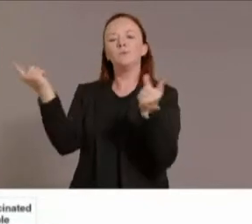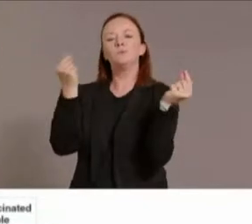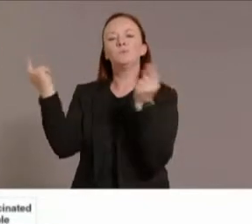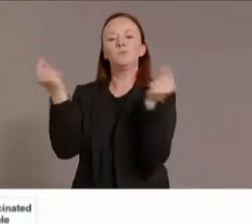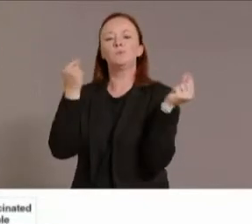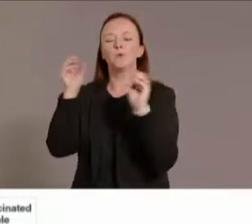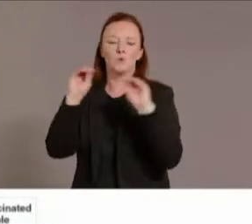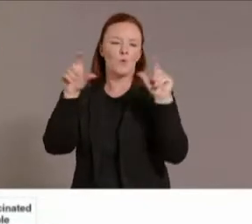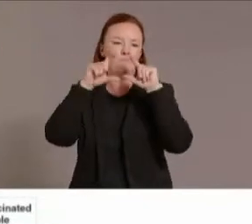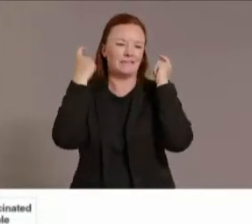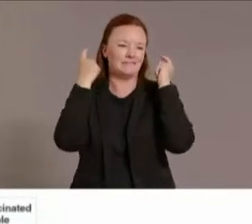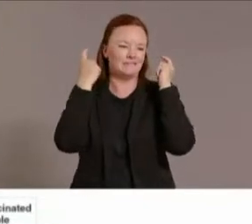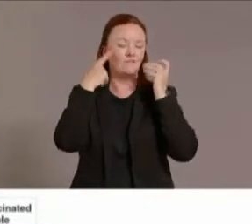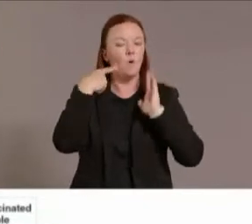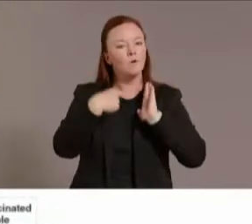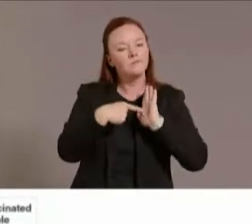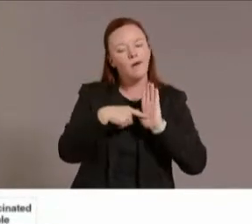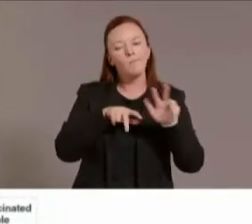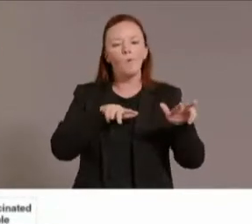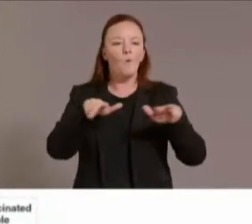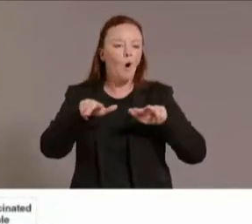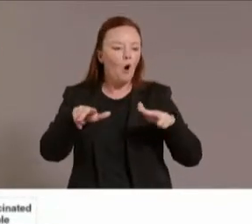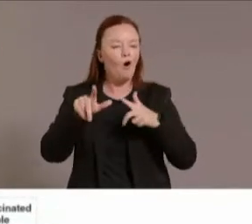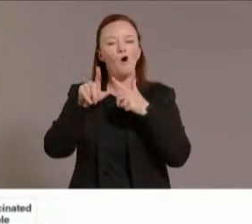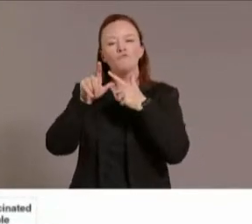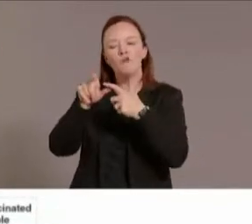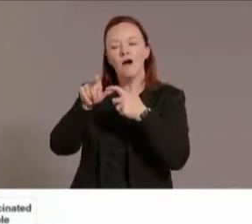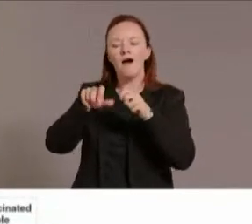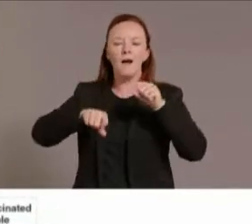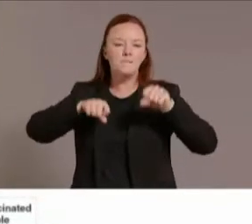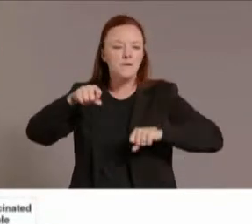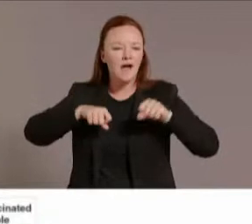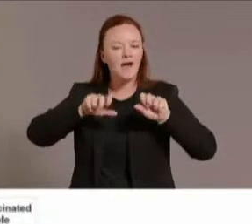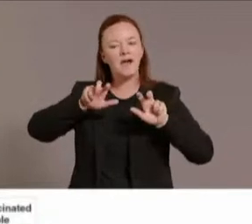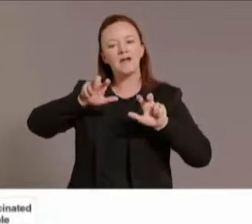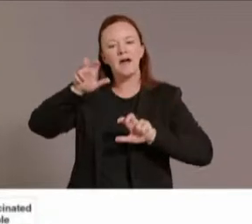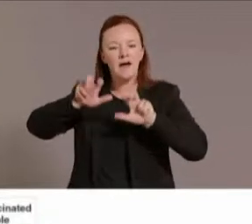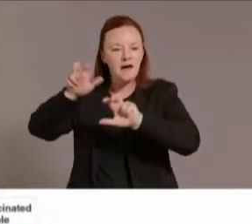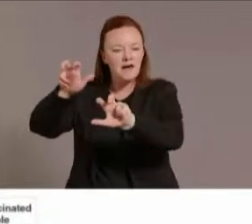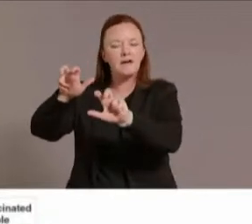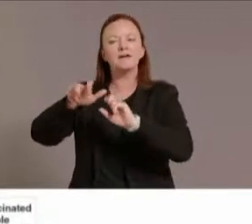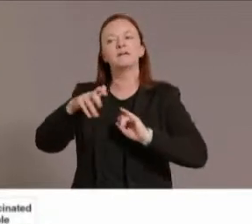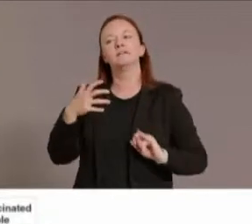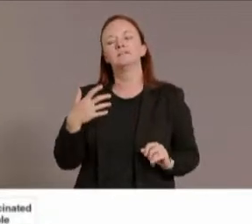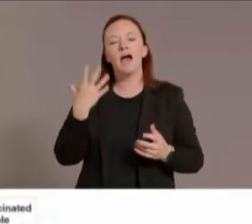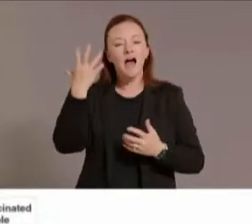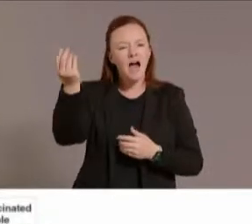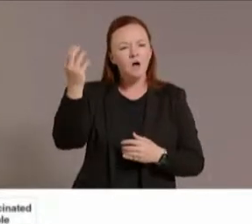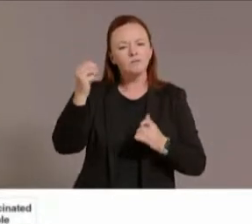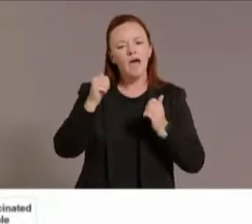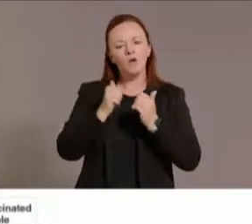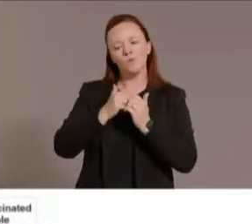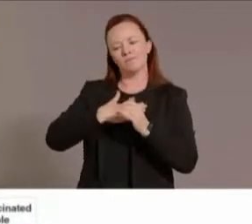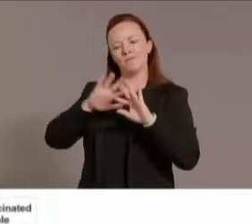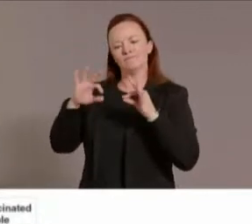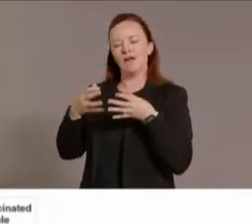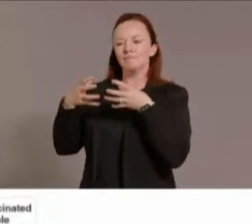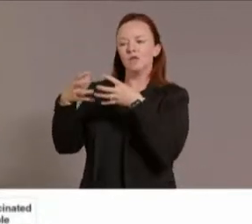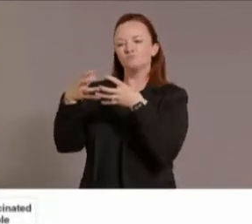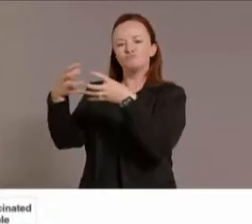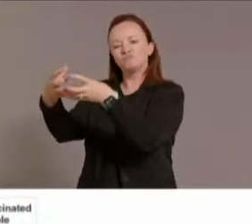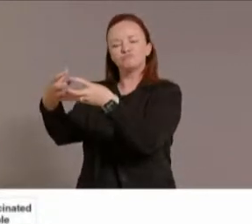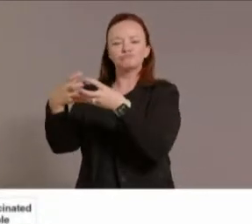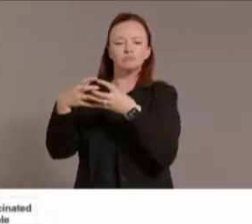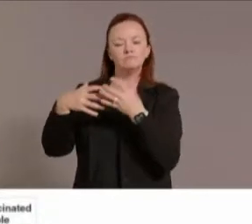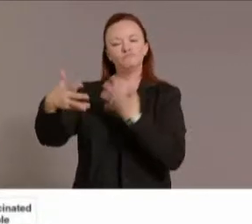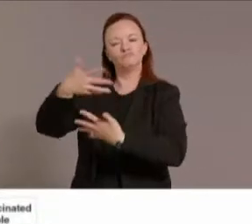a mask, and that includes things like walking, running, biking, or hiking outdoors with members of their household,